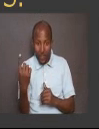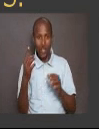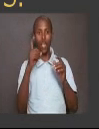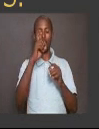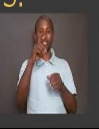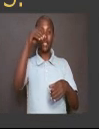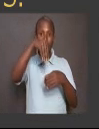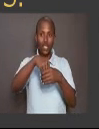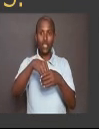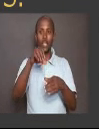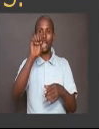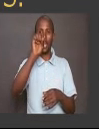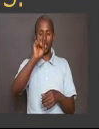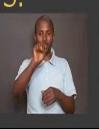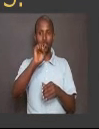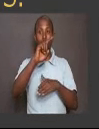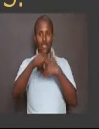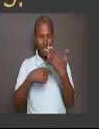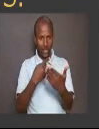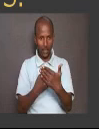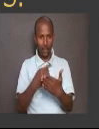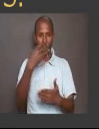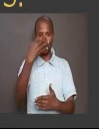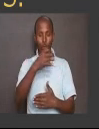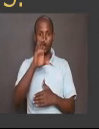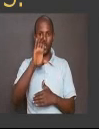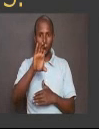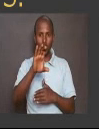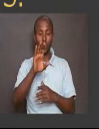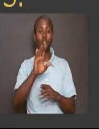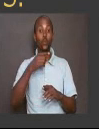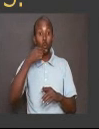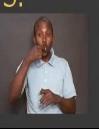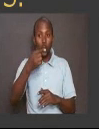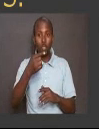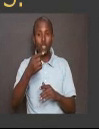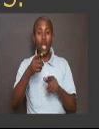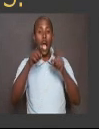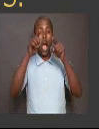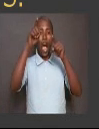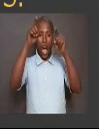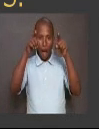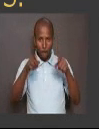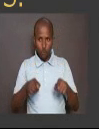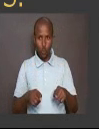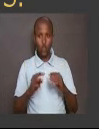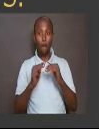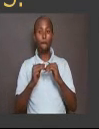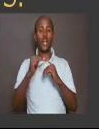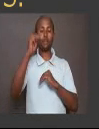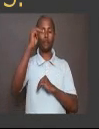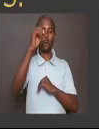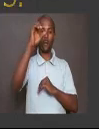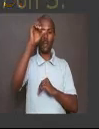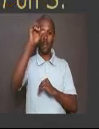in S, then f of c is called an absolute maximum of f